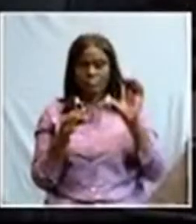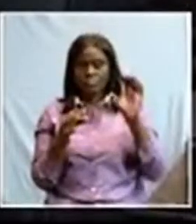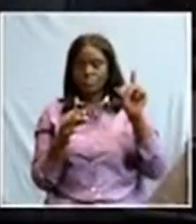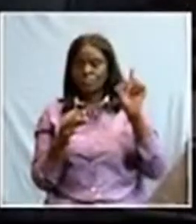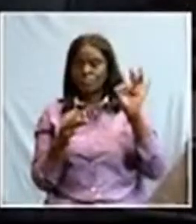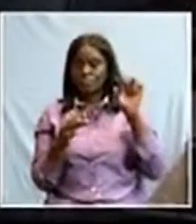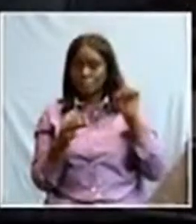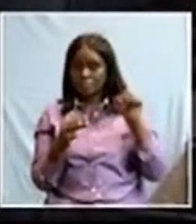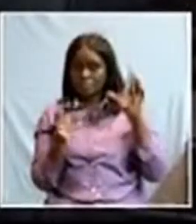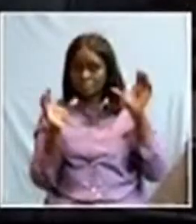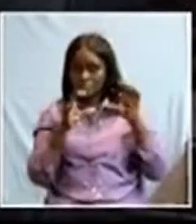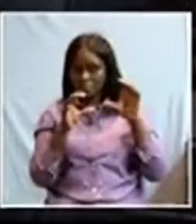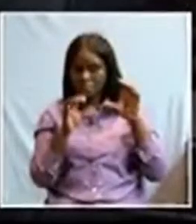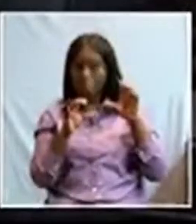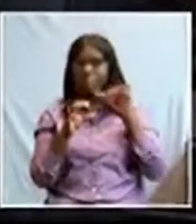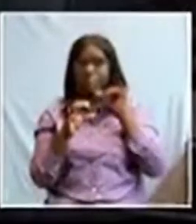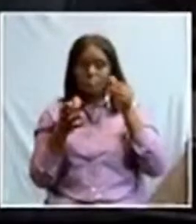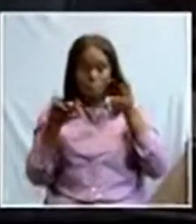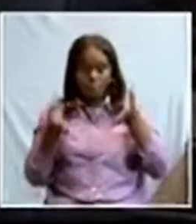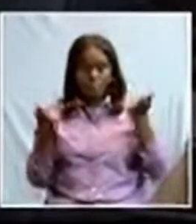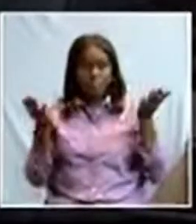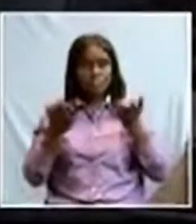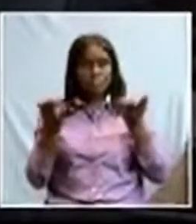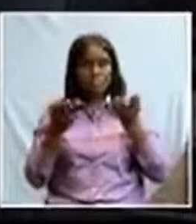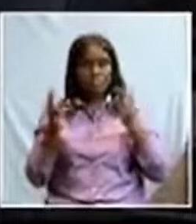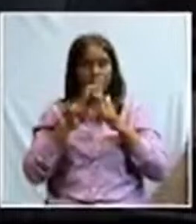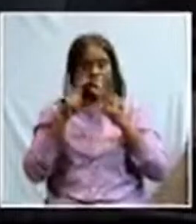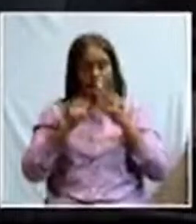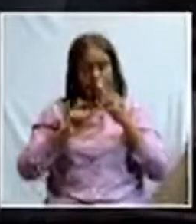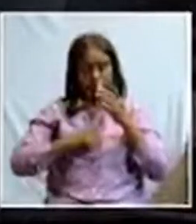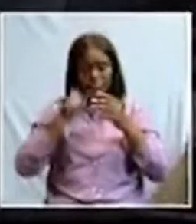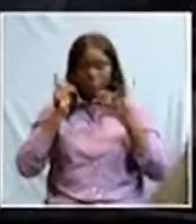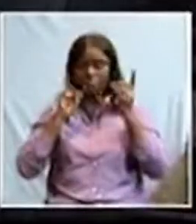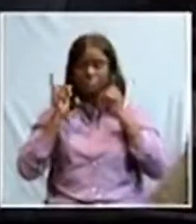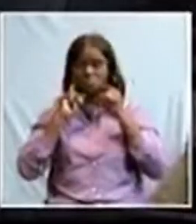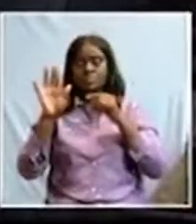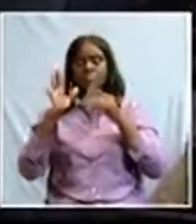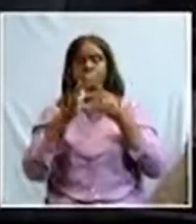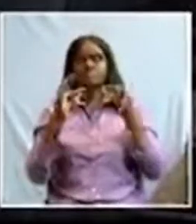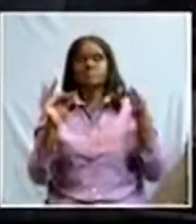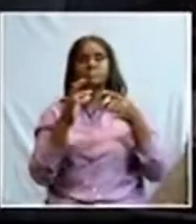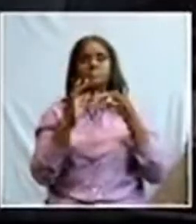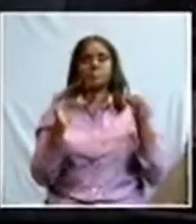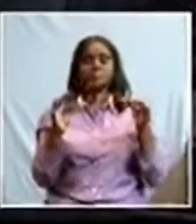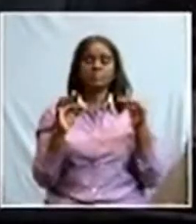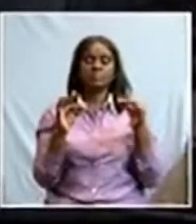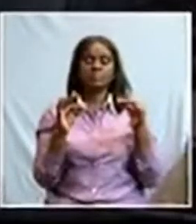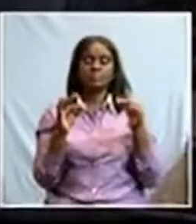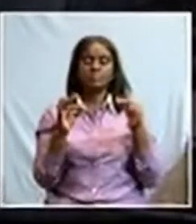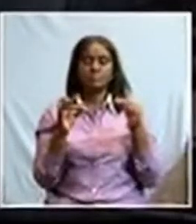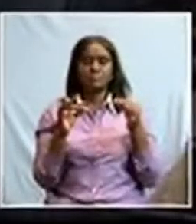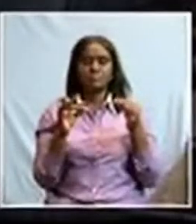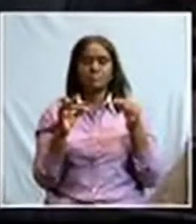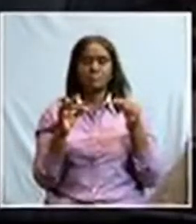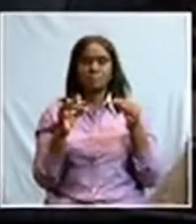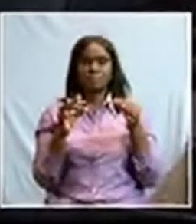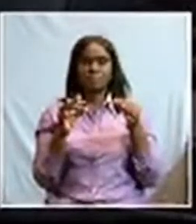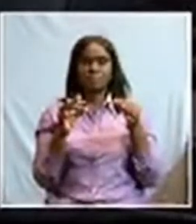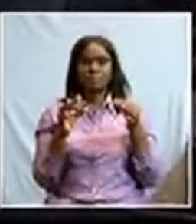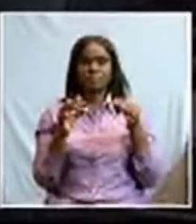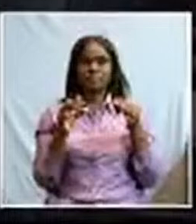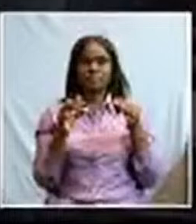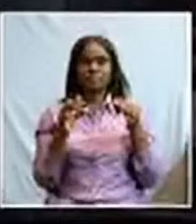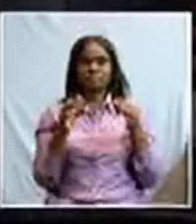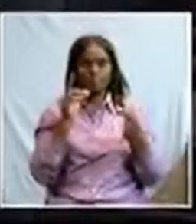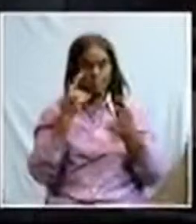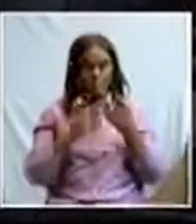CDF committee is not here so that we hear their side of story. What